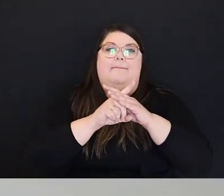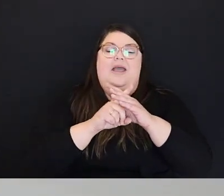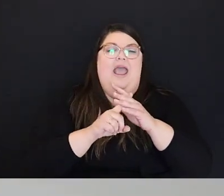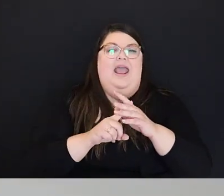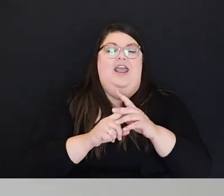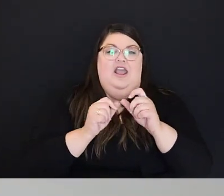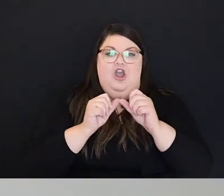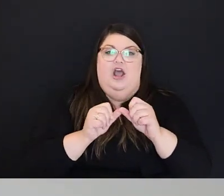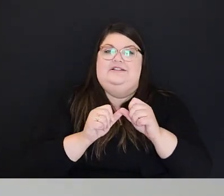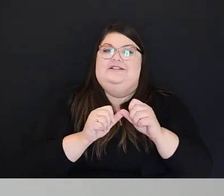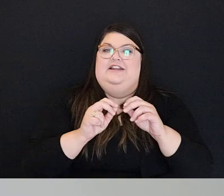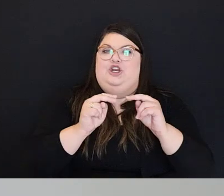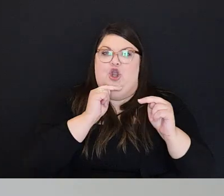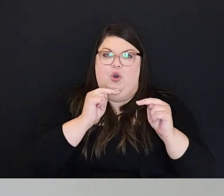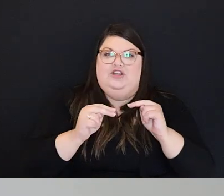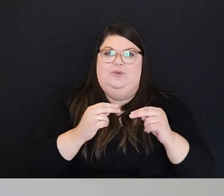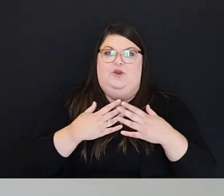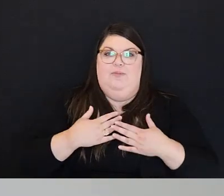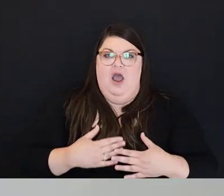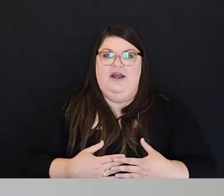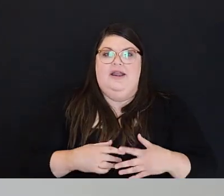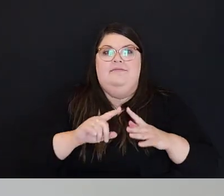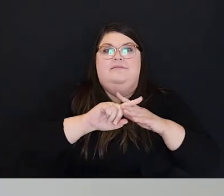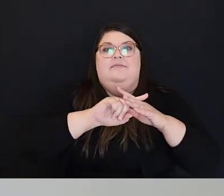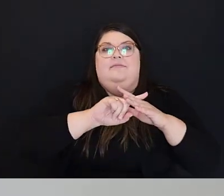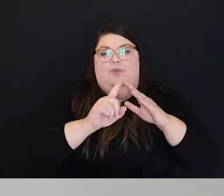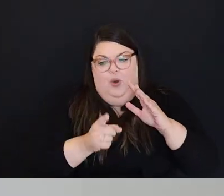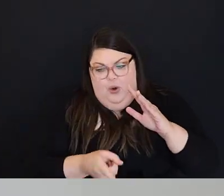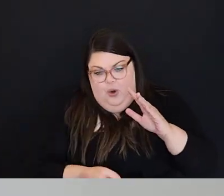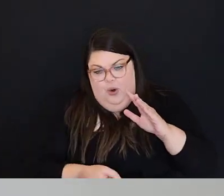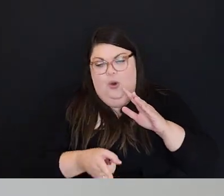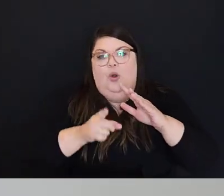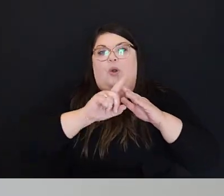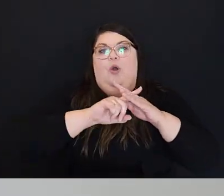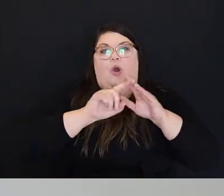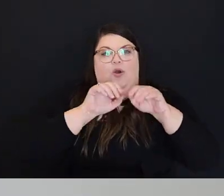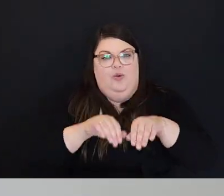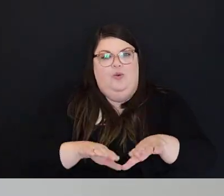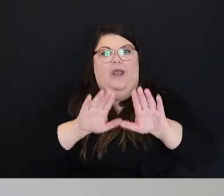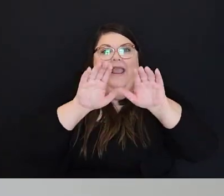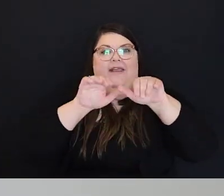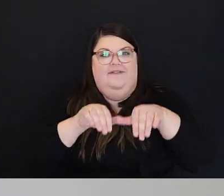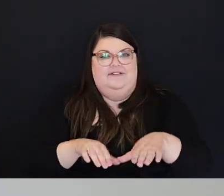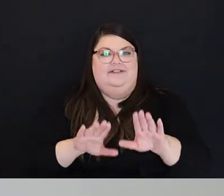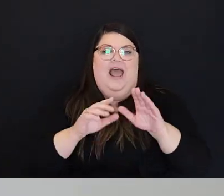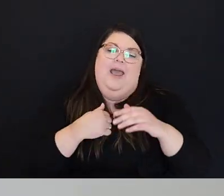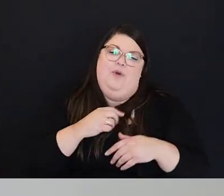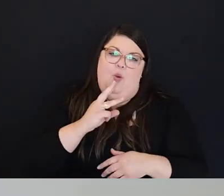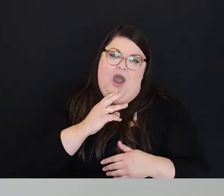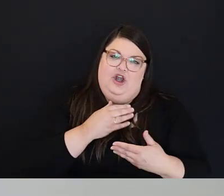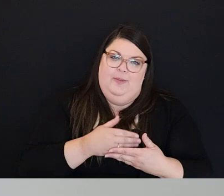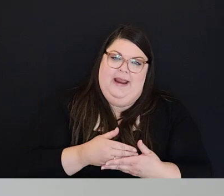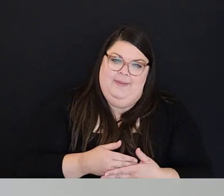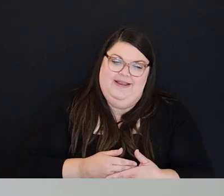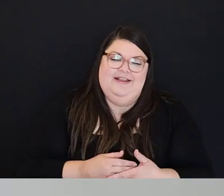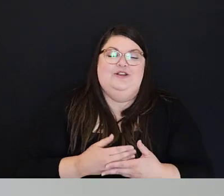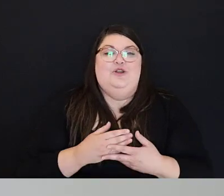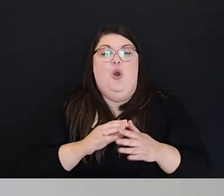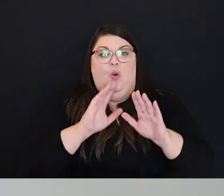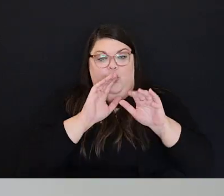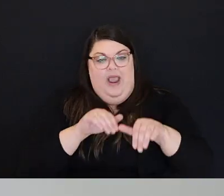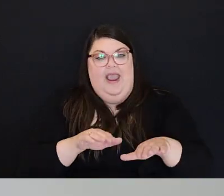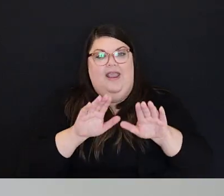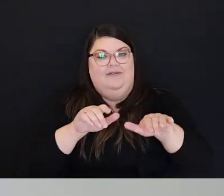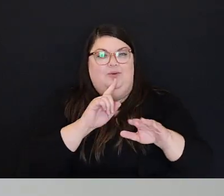constant negotiation with your own body, but with the waves. I mean, I'm a complete water baby, so being in the waves is really